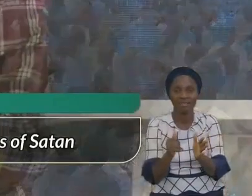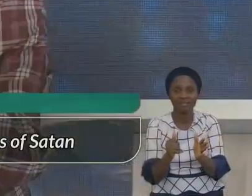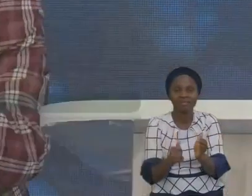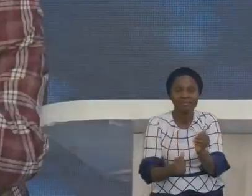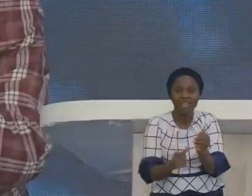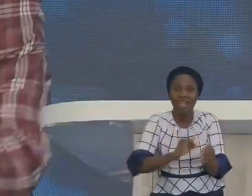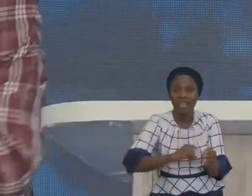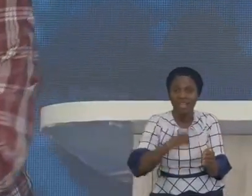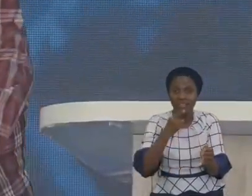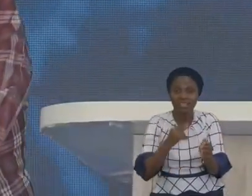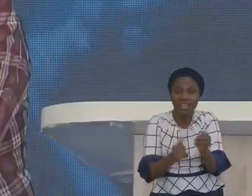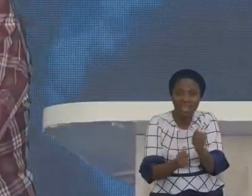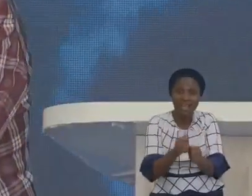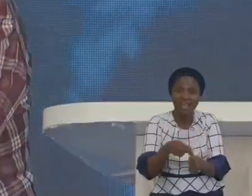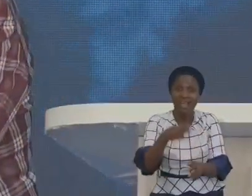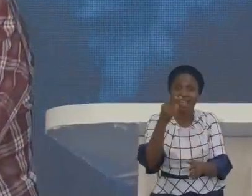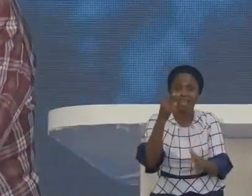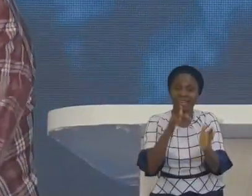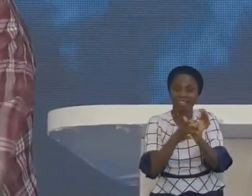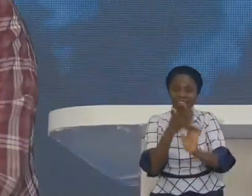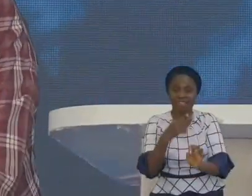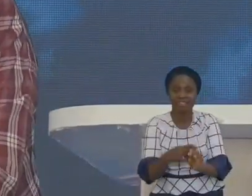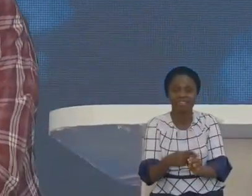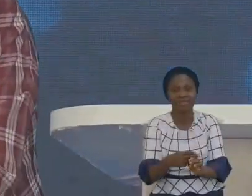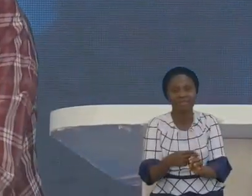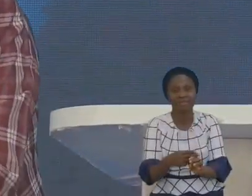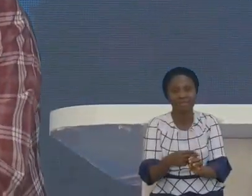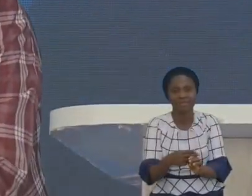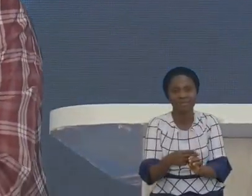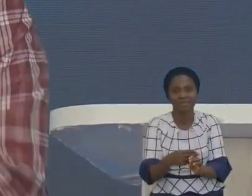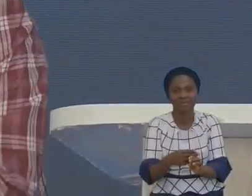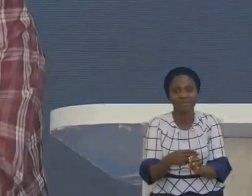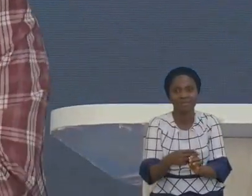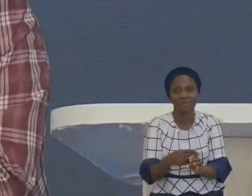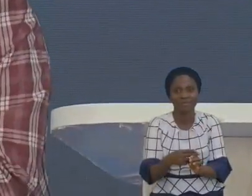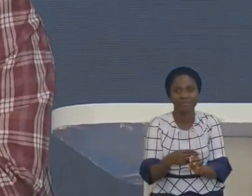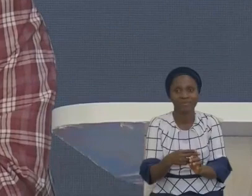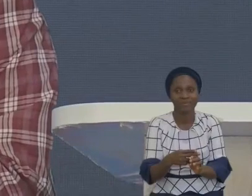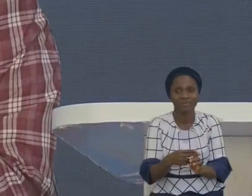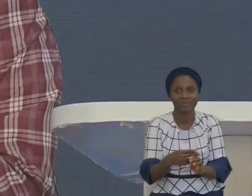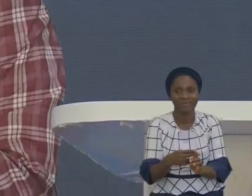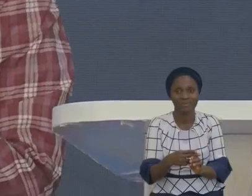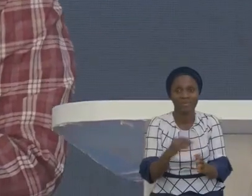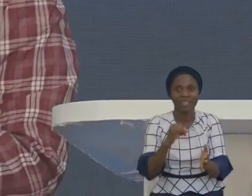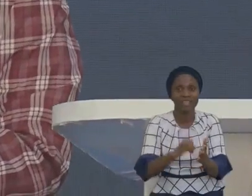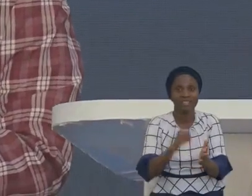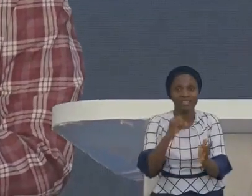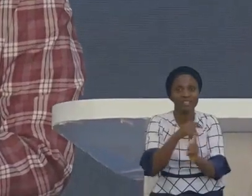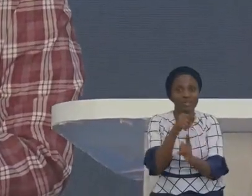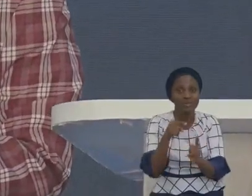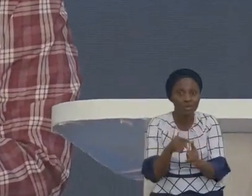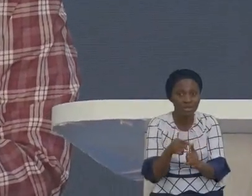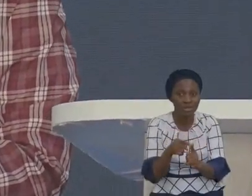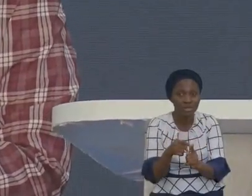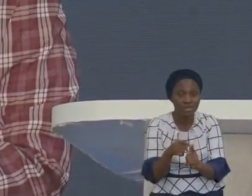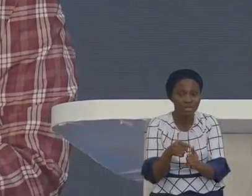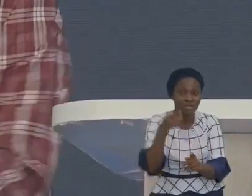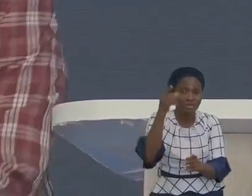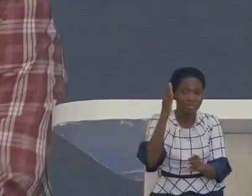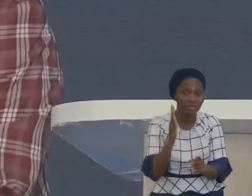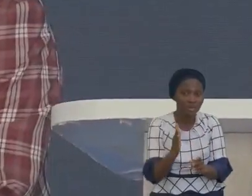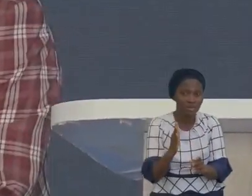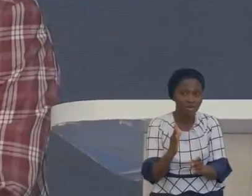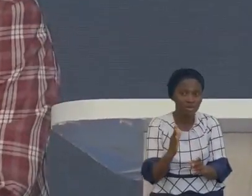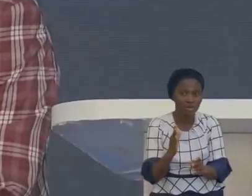higher. It is when God takes us up. He liberates us.